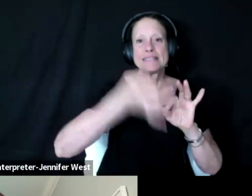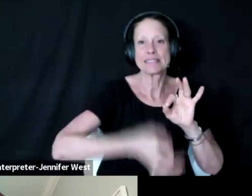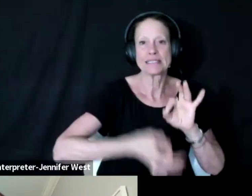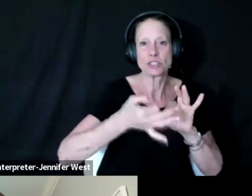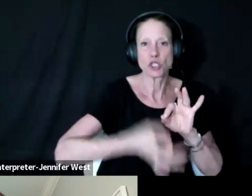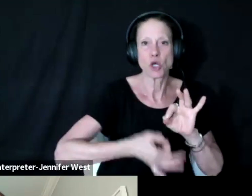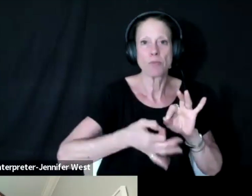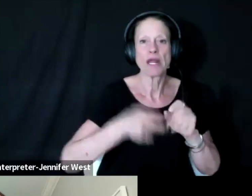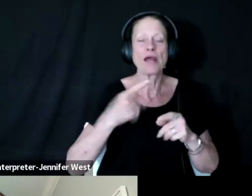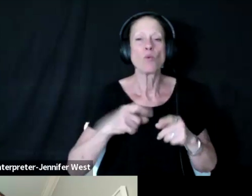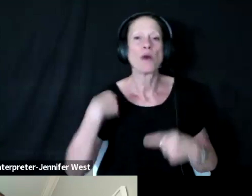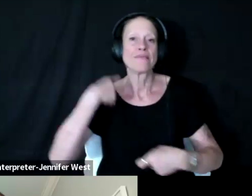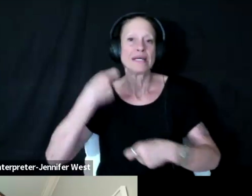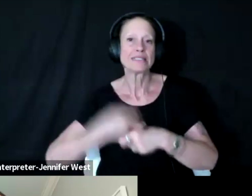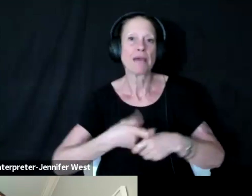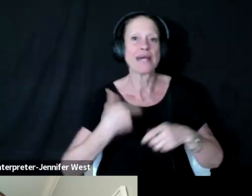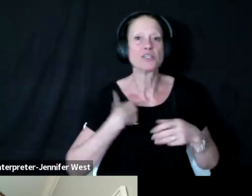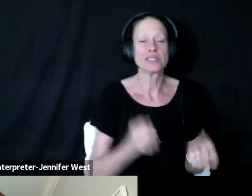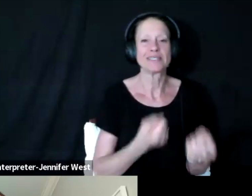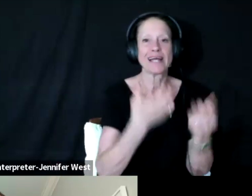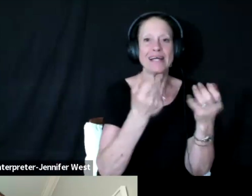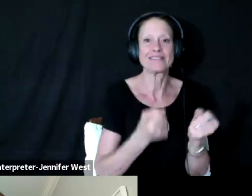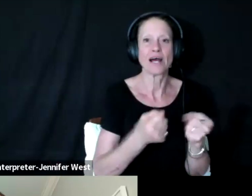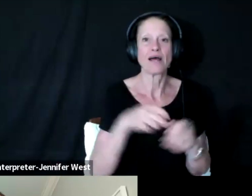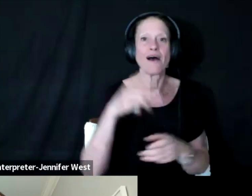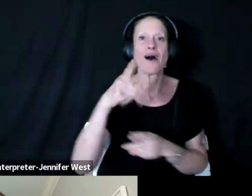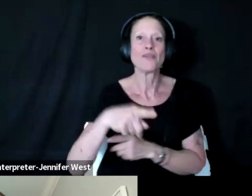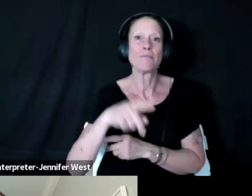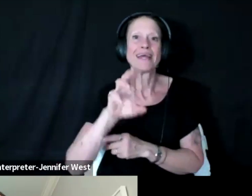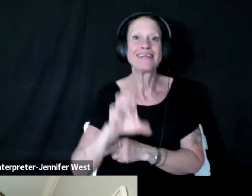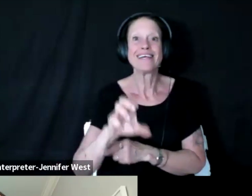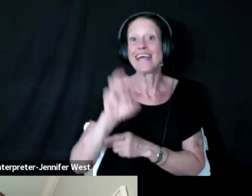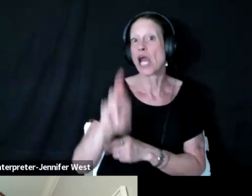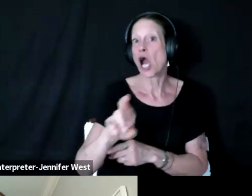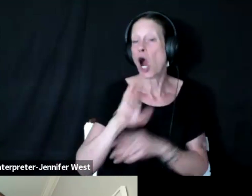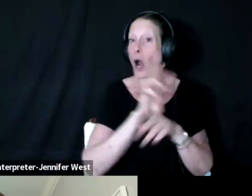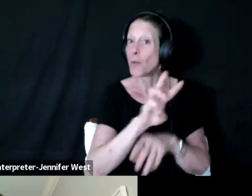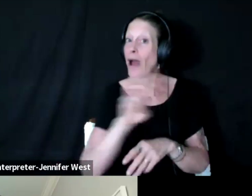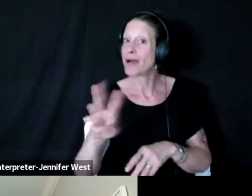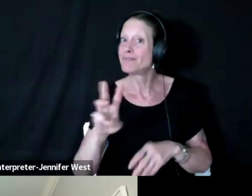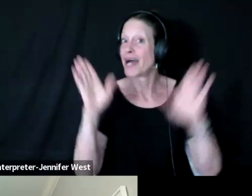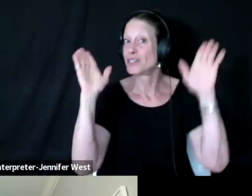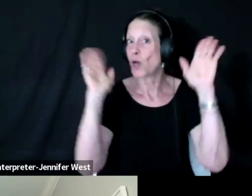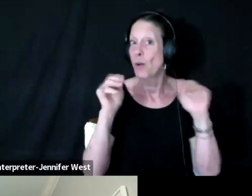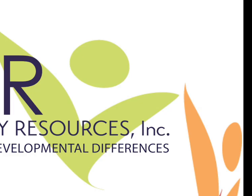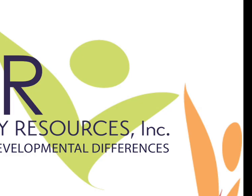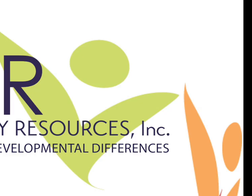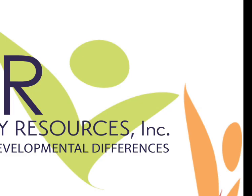and archived on the PCR website. So we hope to see everyone in September.